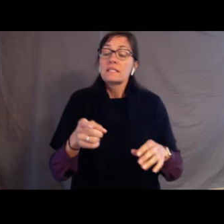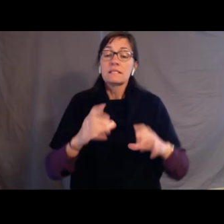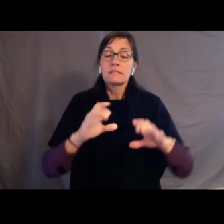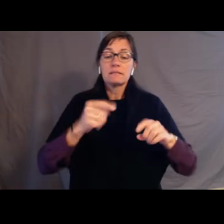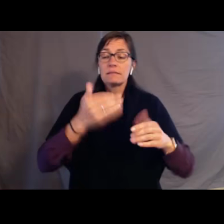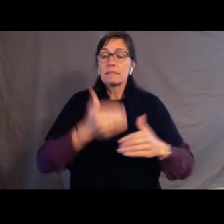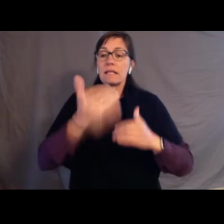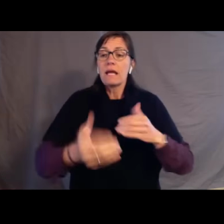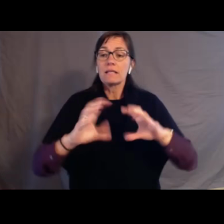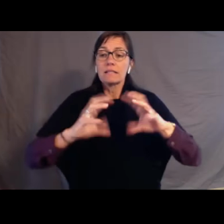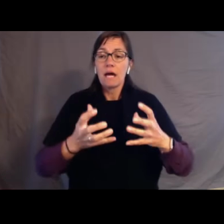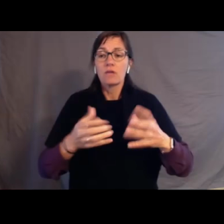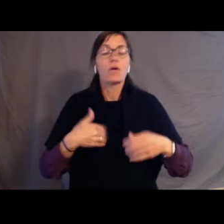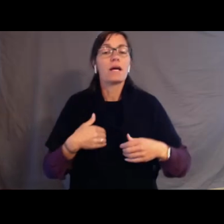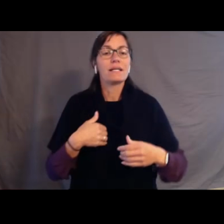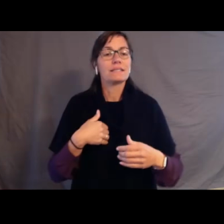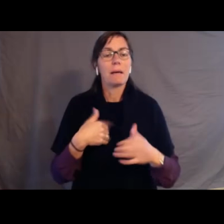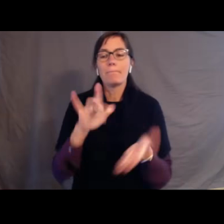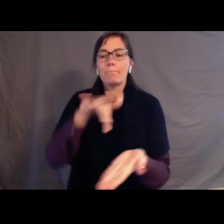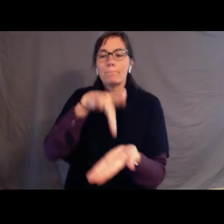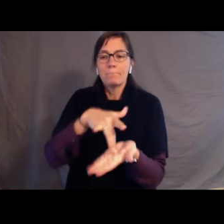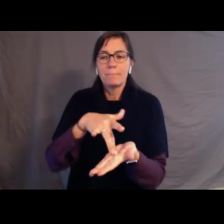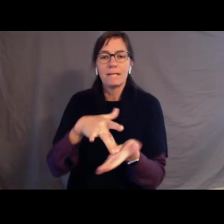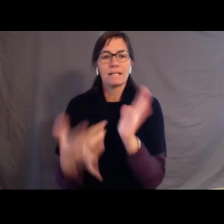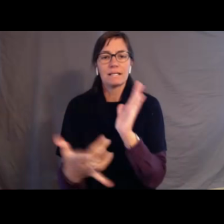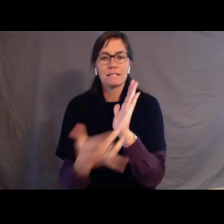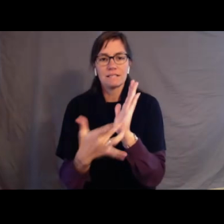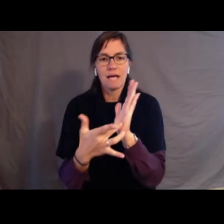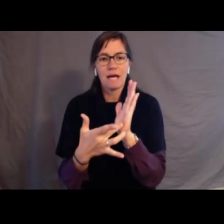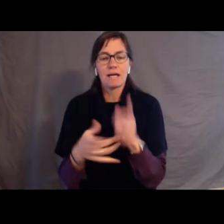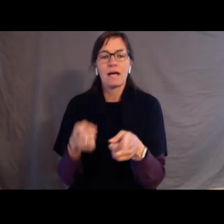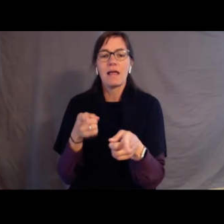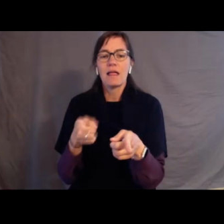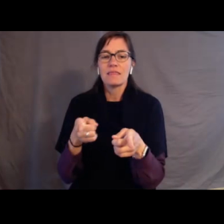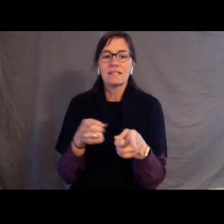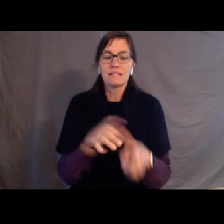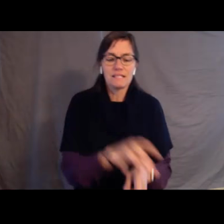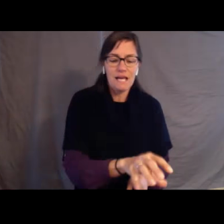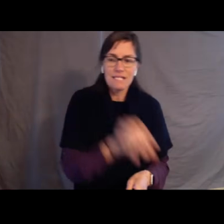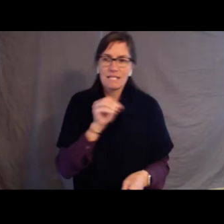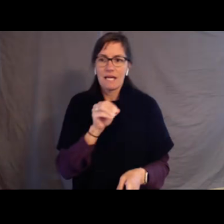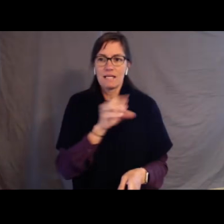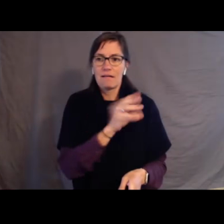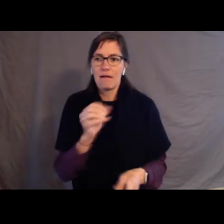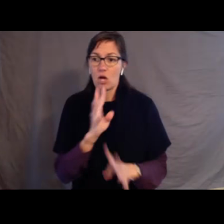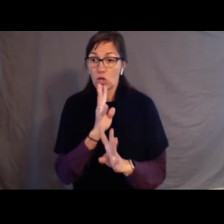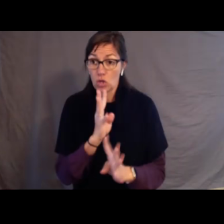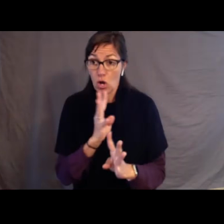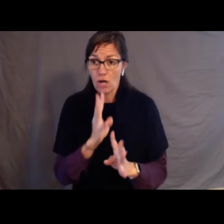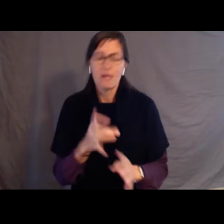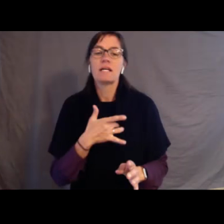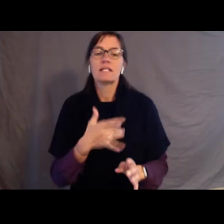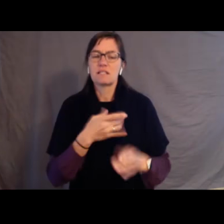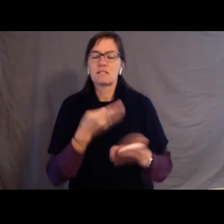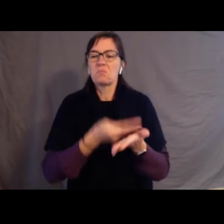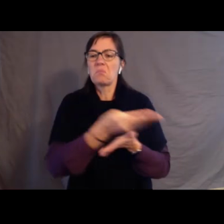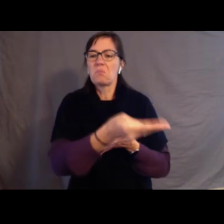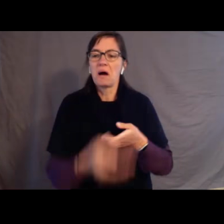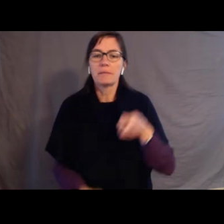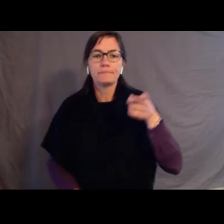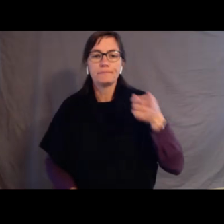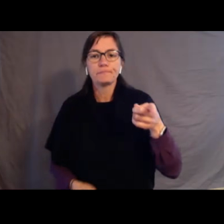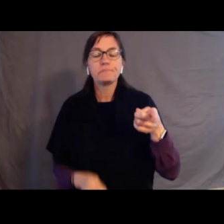speech outputs. So this is a take and talk enabling device. A lot of these are commercially made. The individual on the